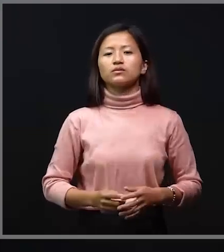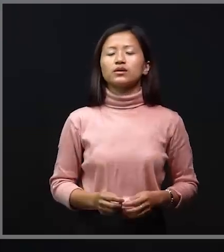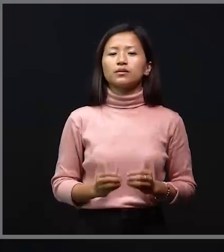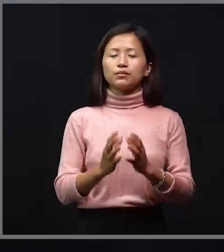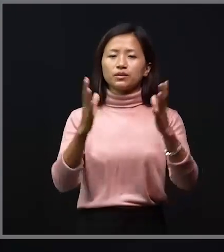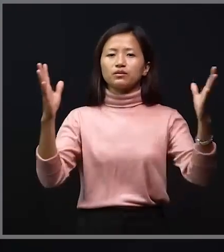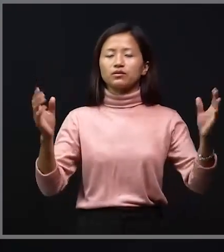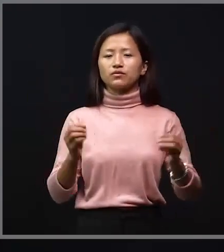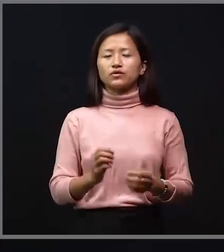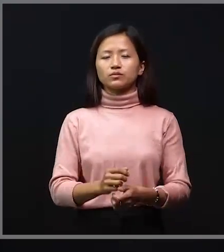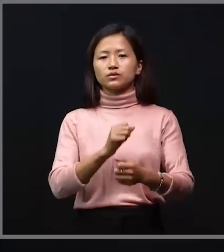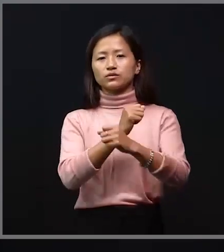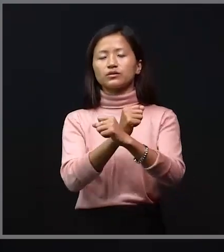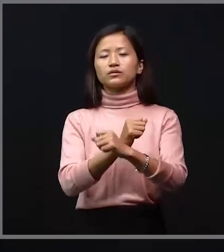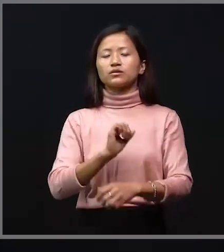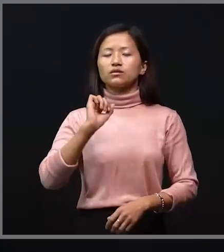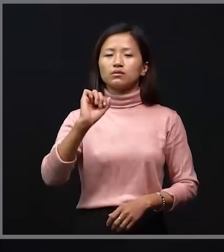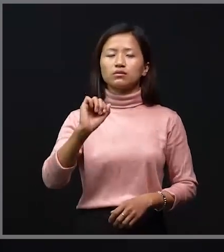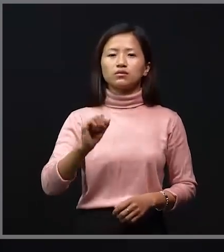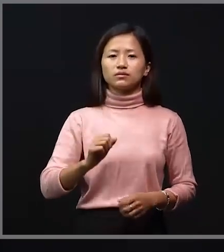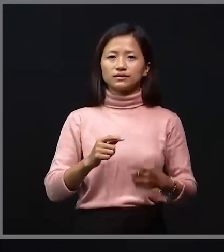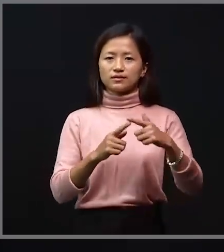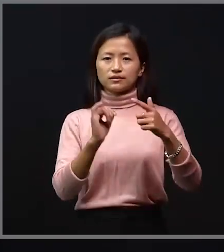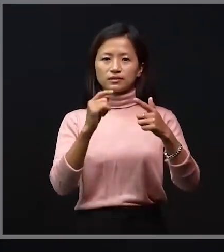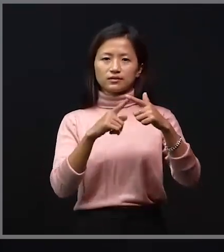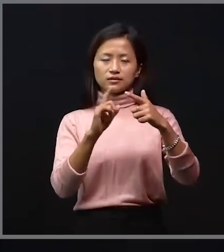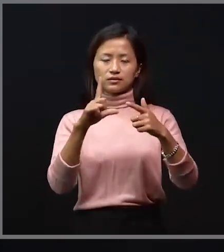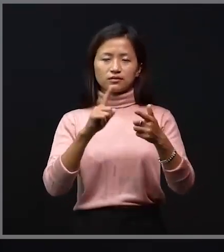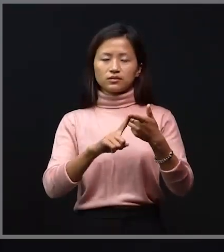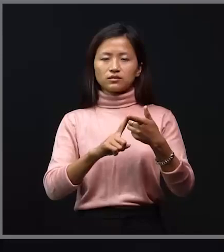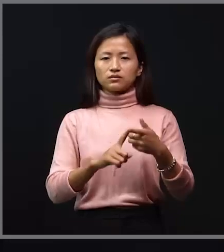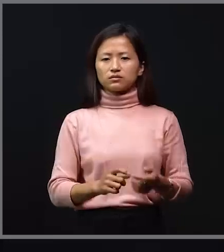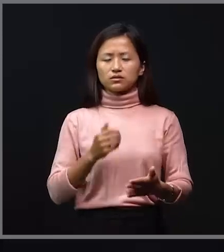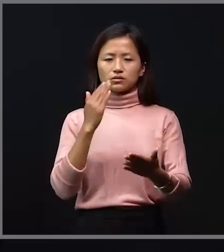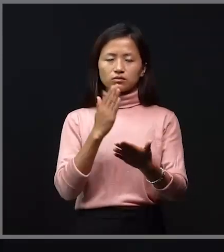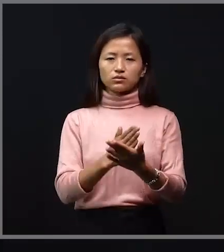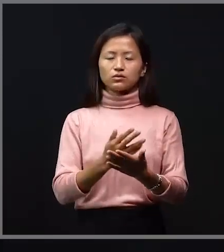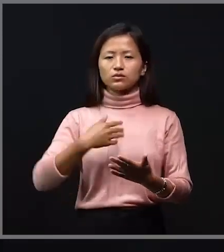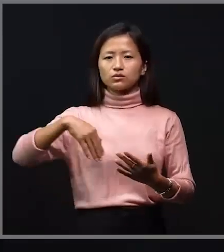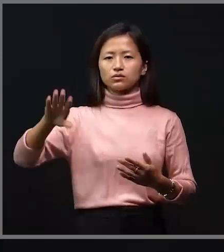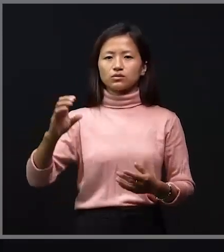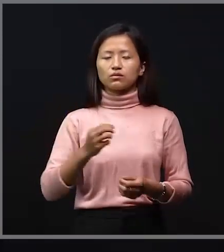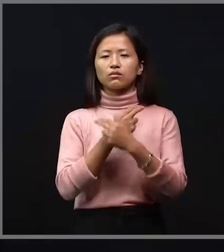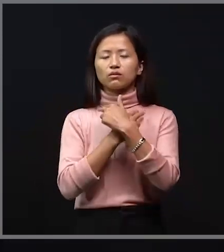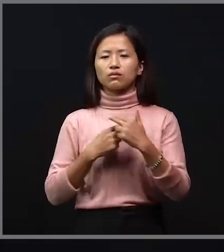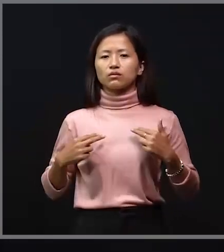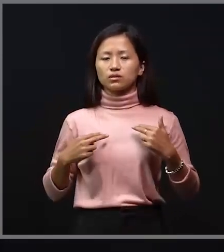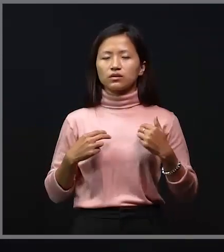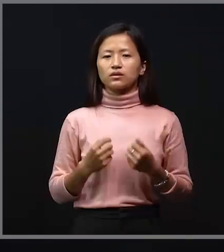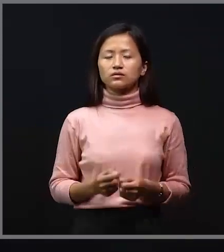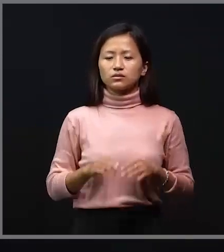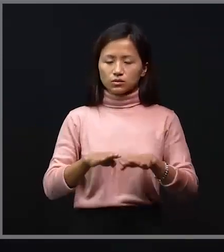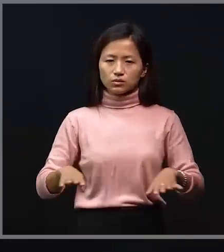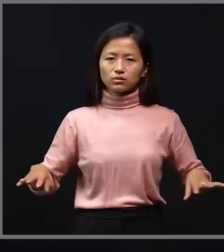many of them, they surrendered their titles. Then the lawyers, they stopped going to the court. Even the students, those who were studying in the